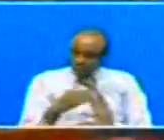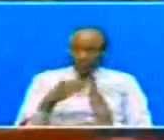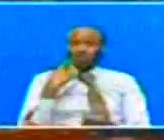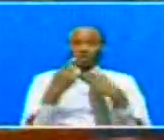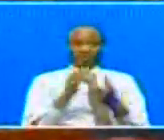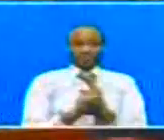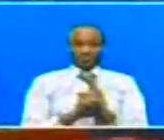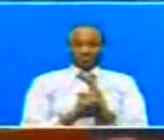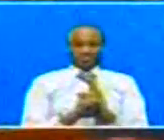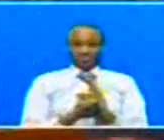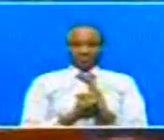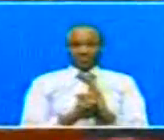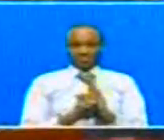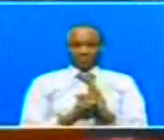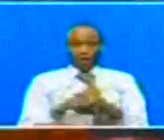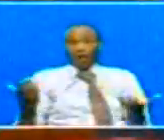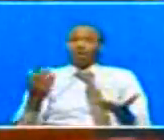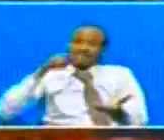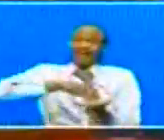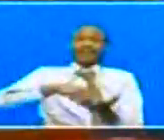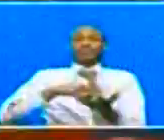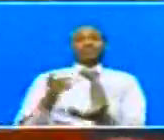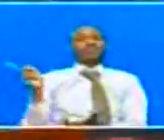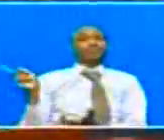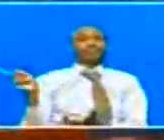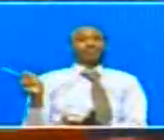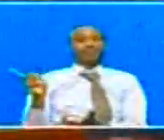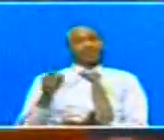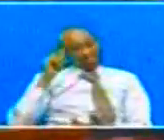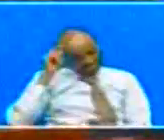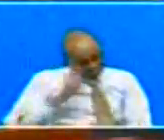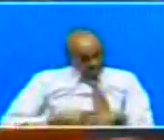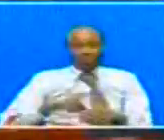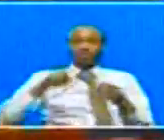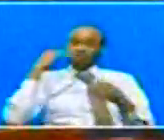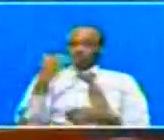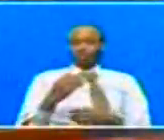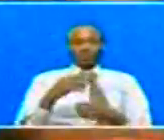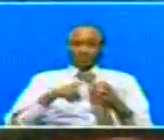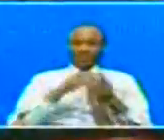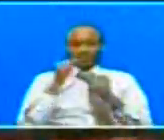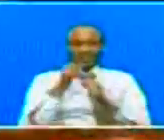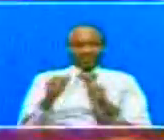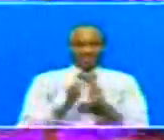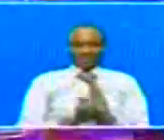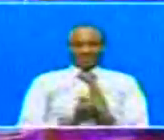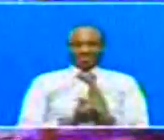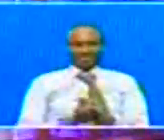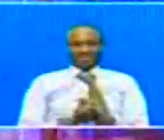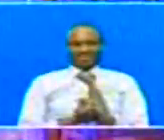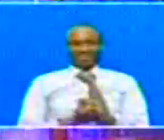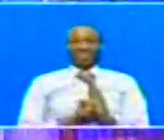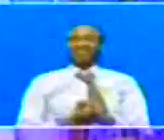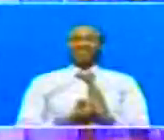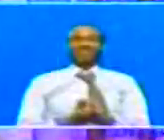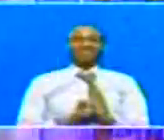talking or standing is the moment we start fighting. Don't cut a shot. Well